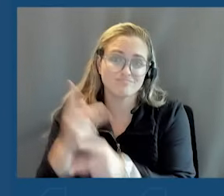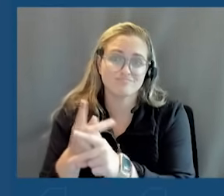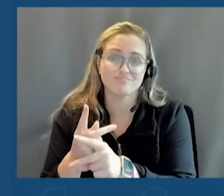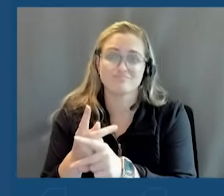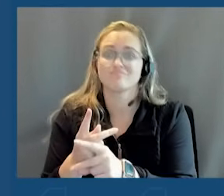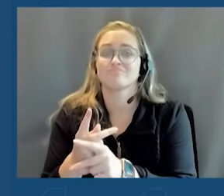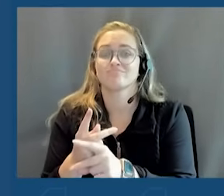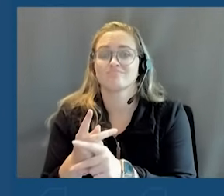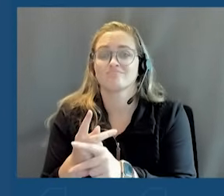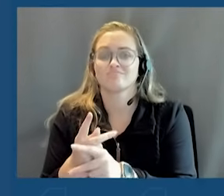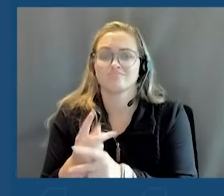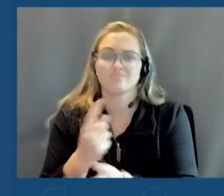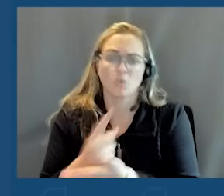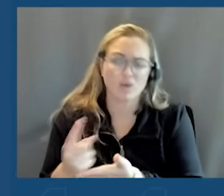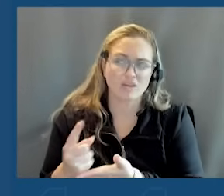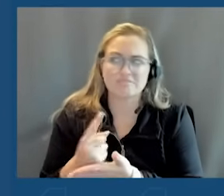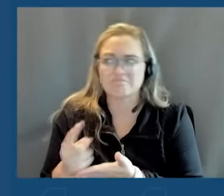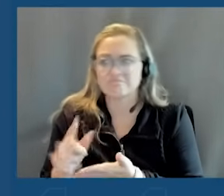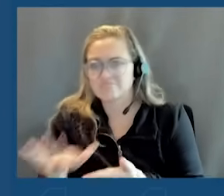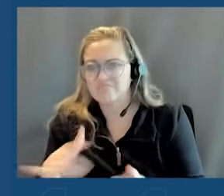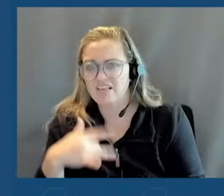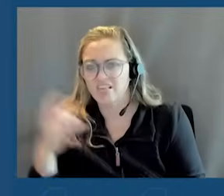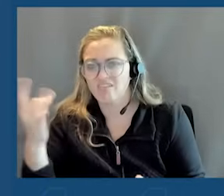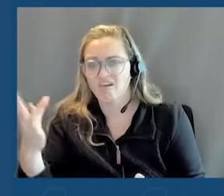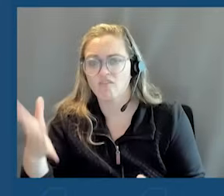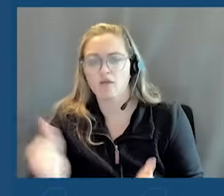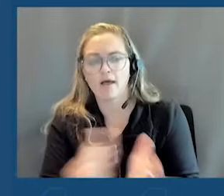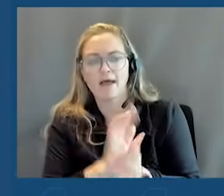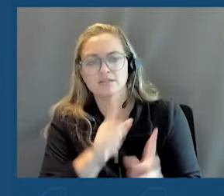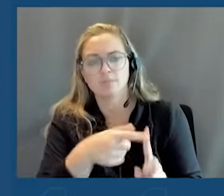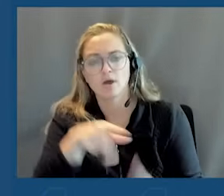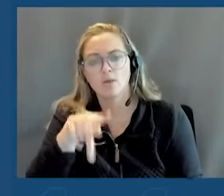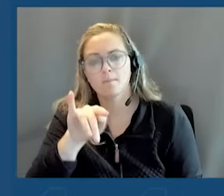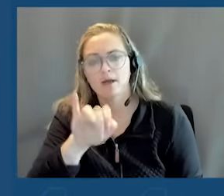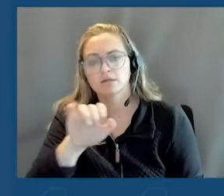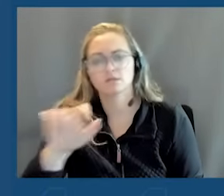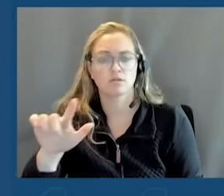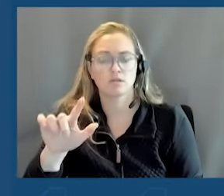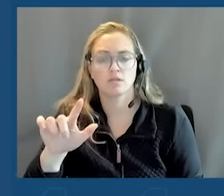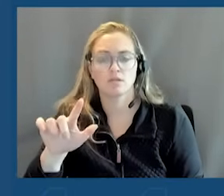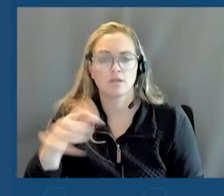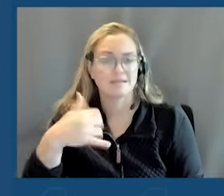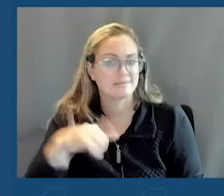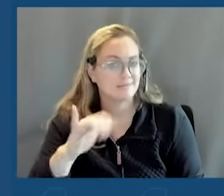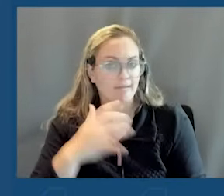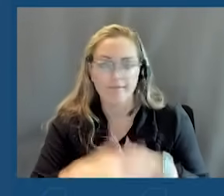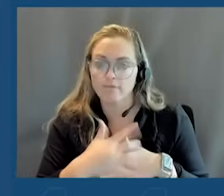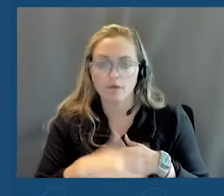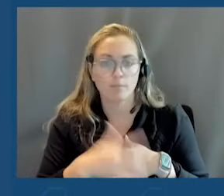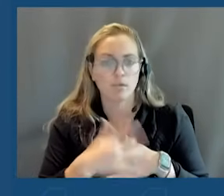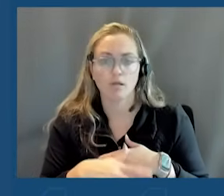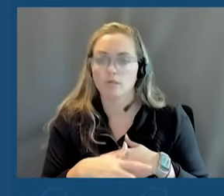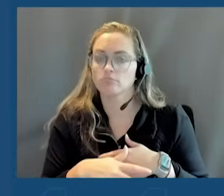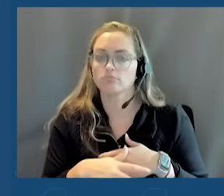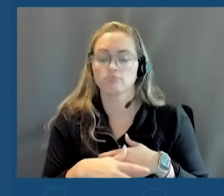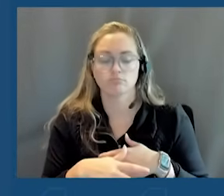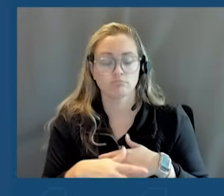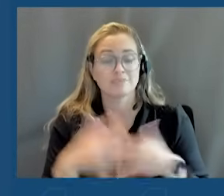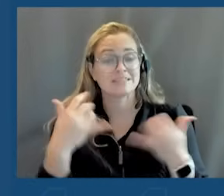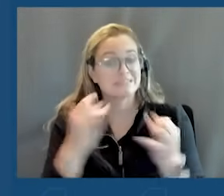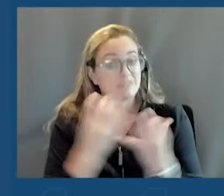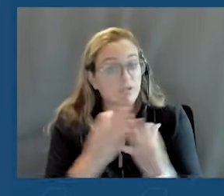so feeling really bad, ask your doctor about Paxlovid. That is still available. It's at all the pharmacies, and it is still